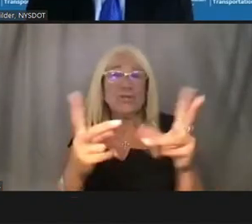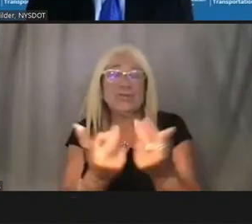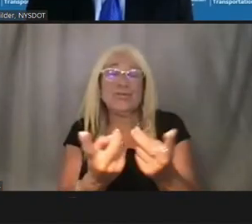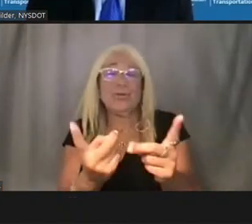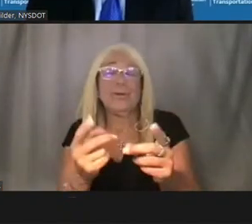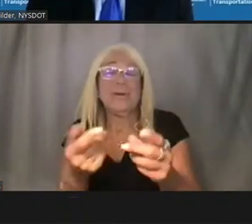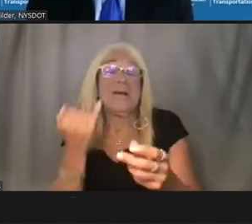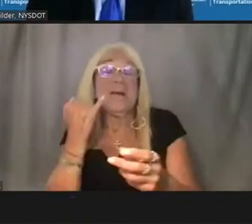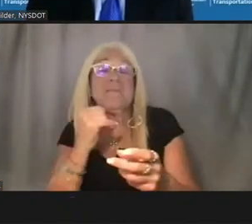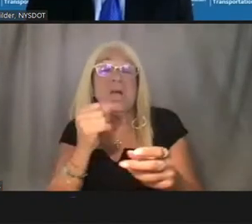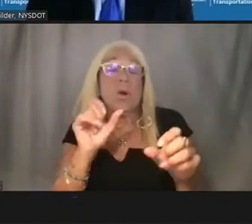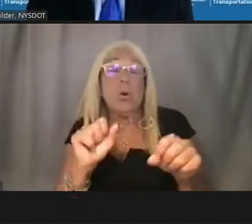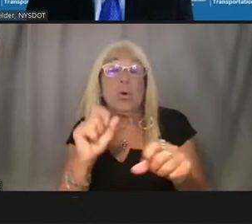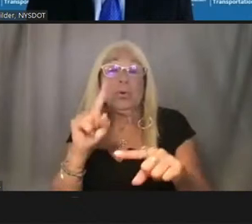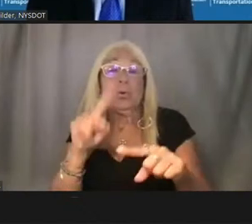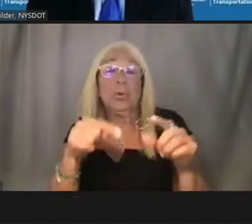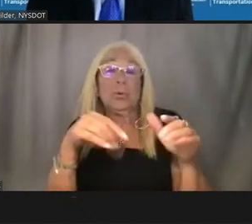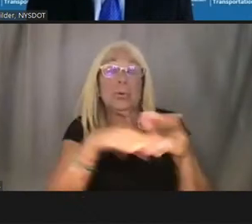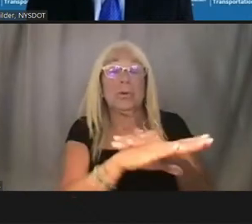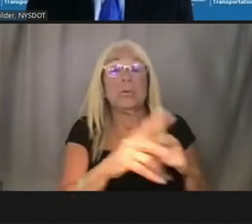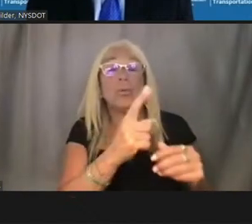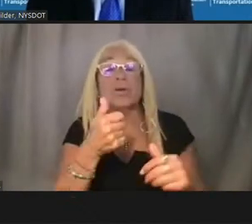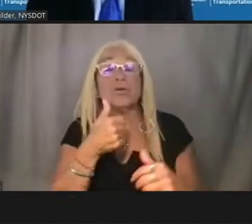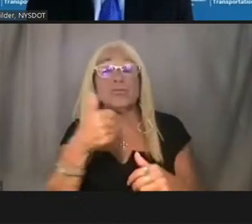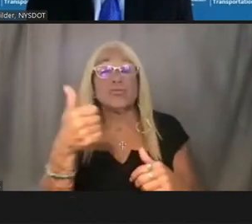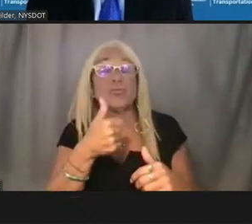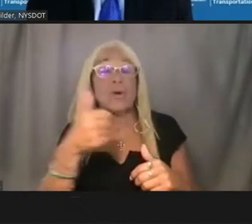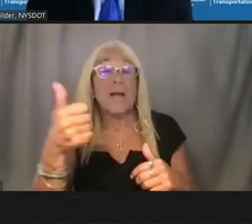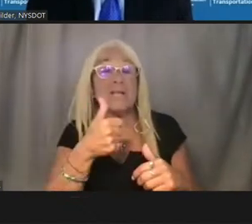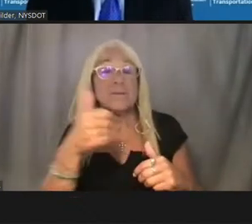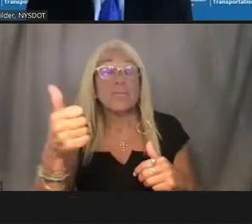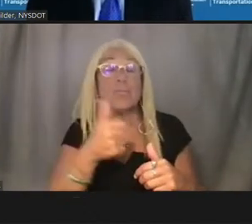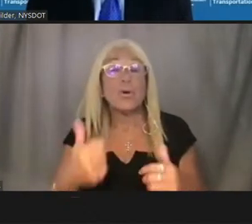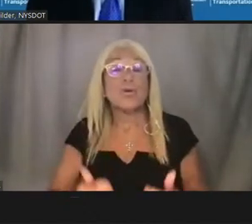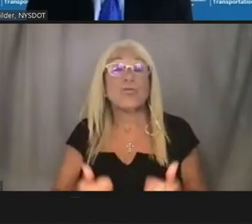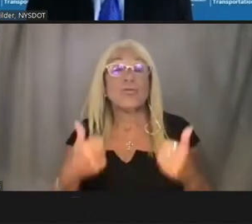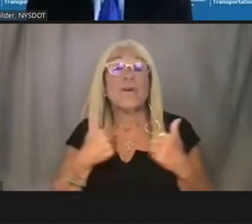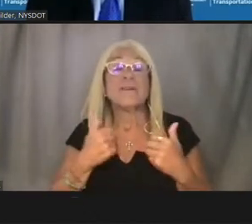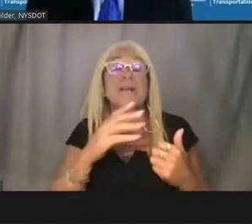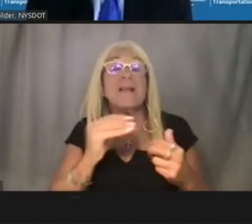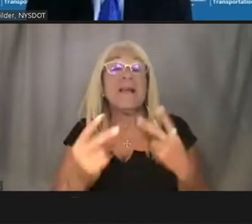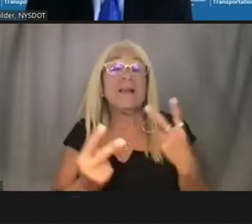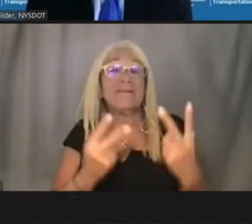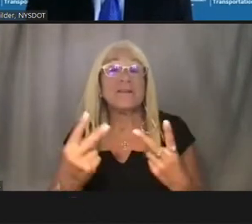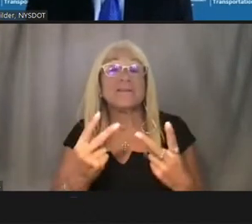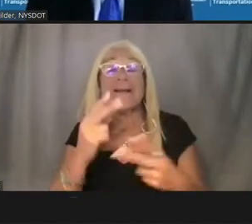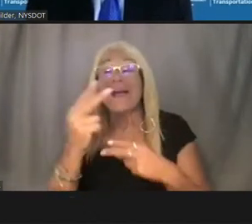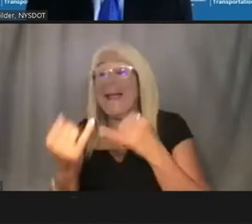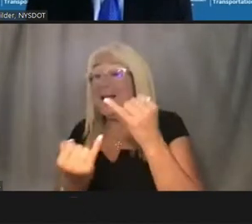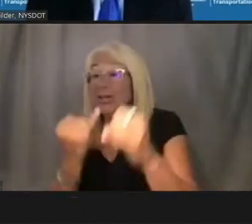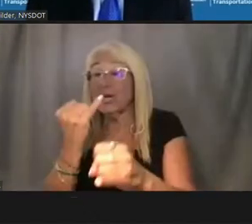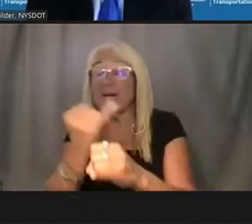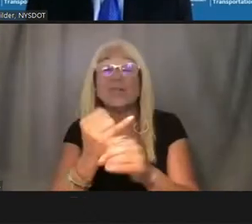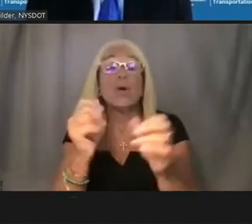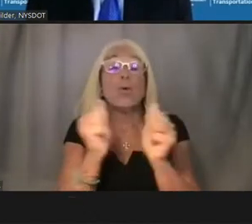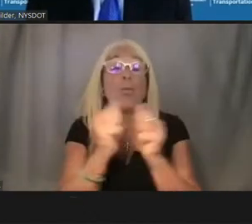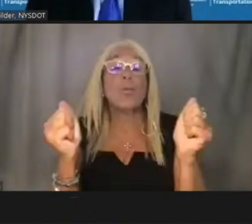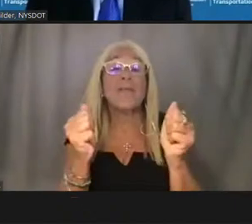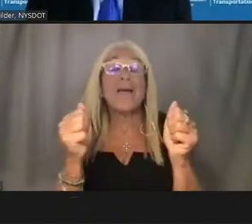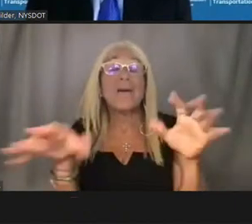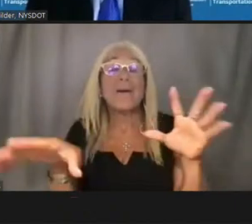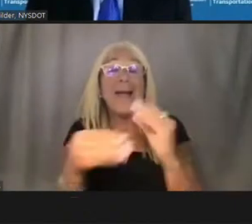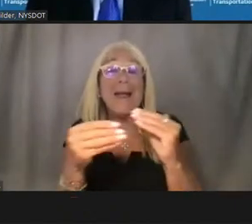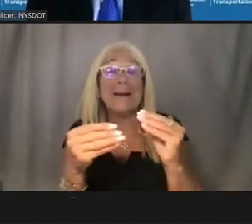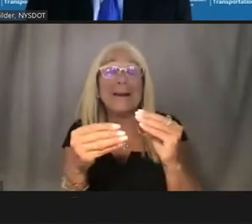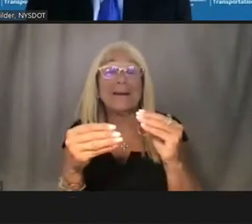there we transported residents as well as visitors both domestic and international without adding additional cars or